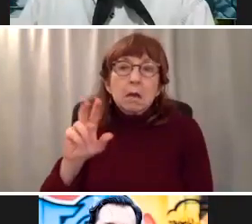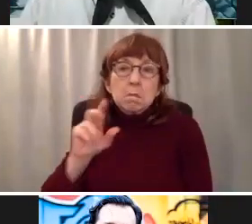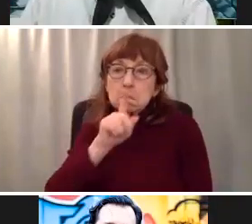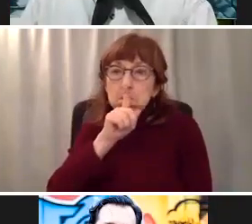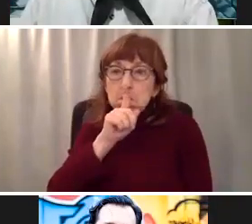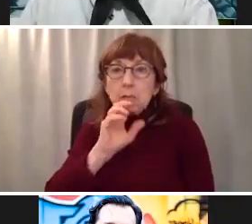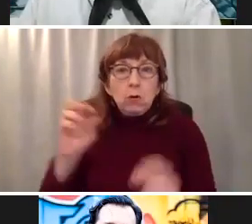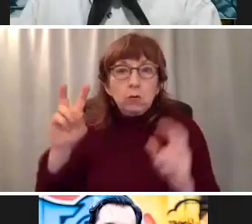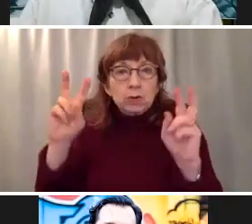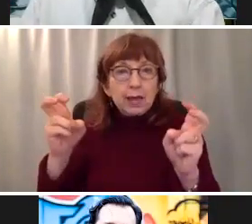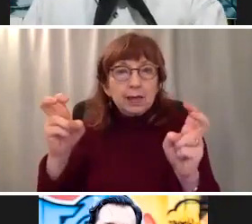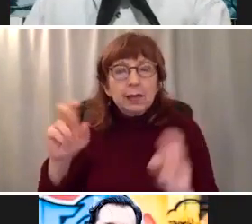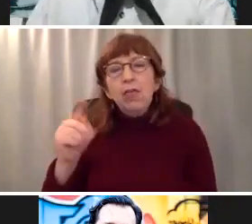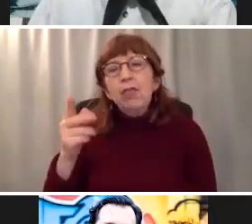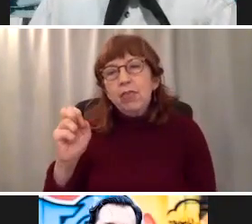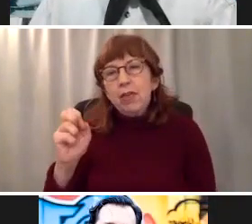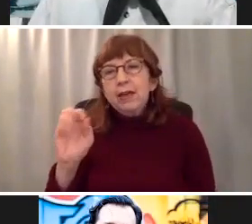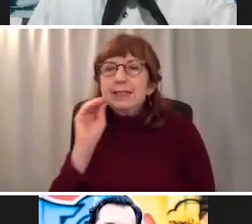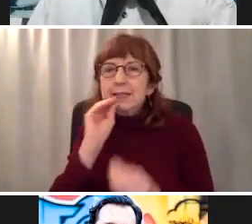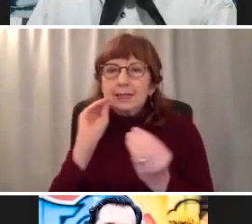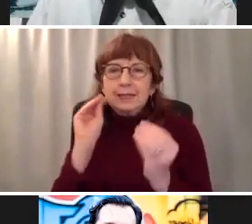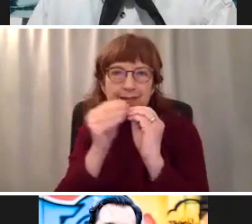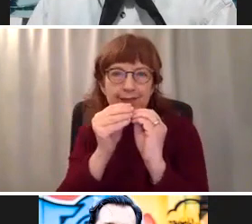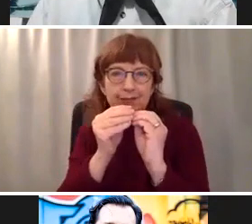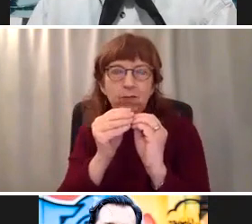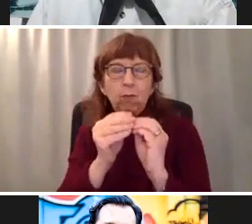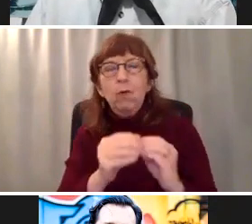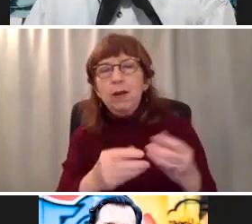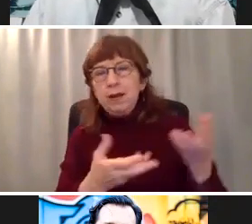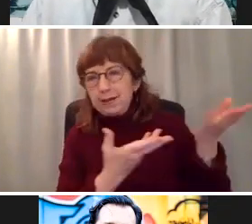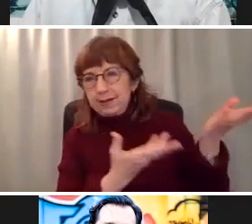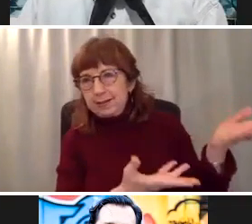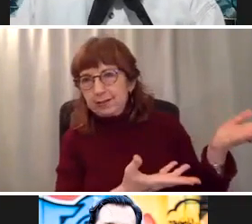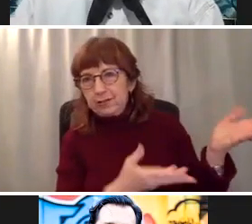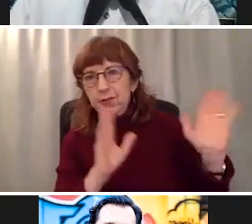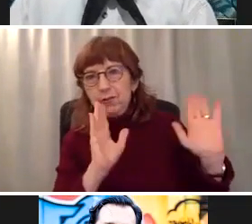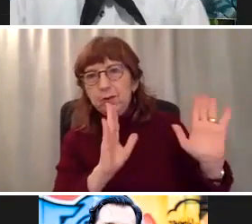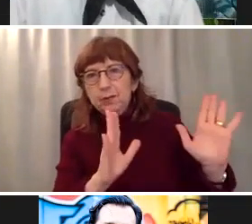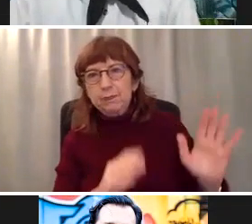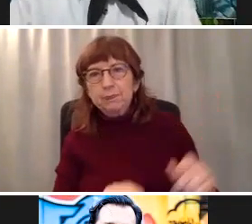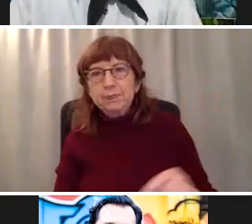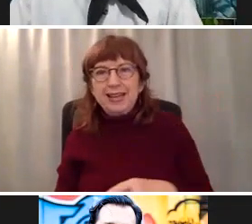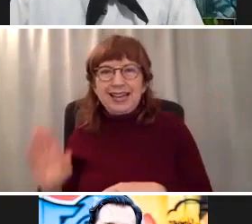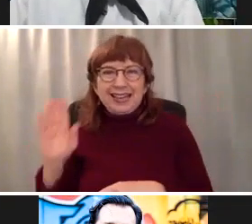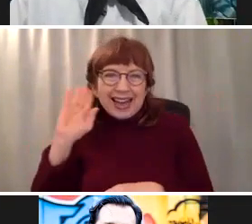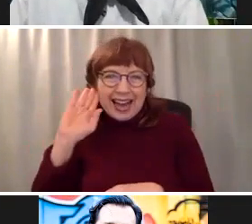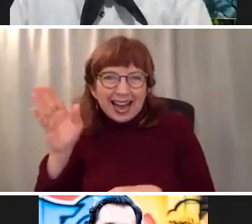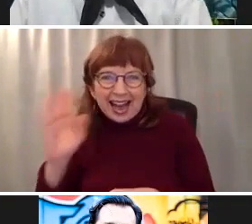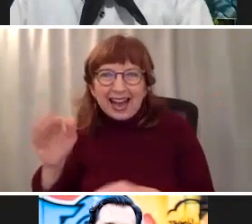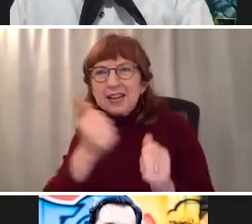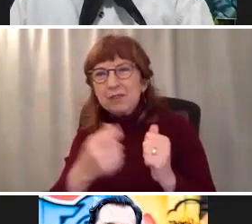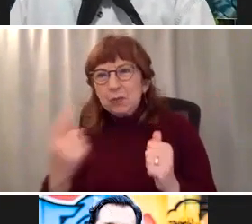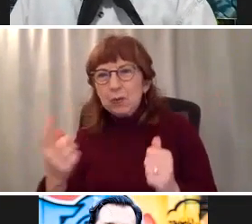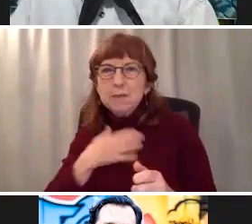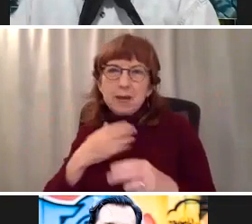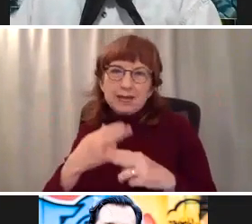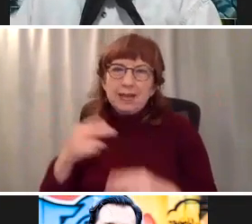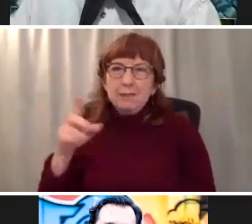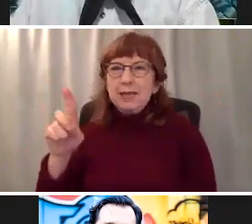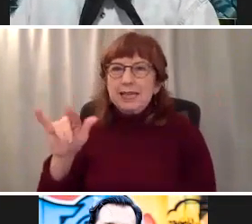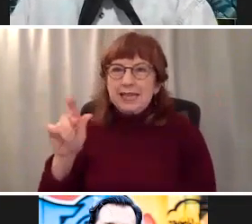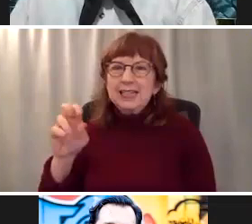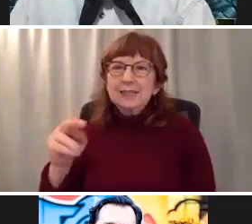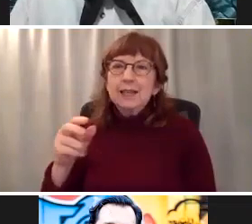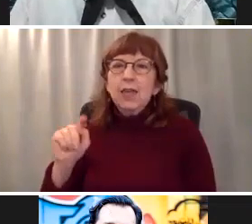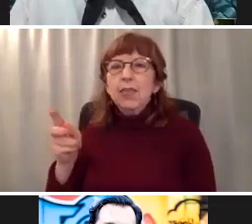you're here. And here comes your incredible print. Yes. Hi, everyone. My name is Dylan. I go by they,